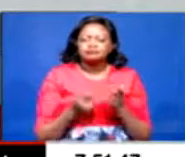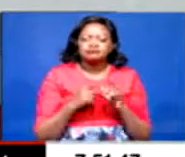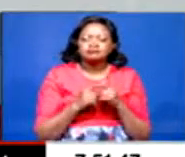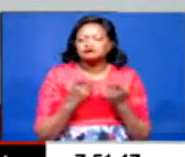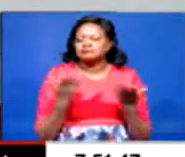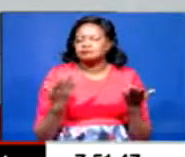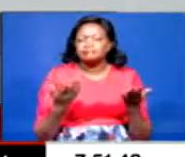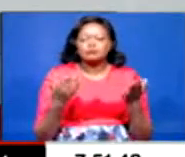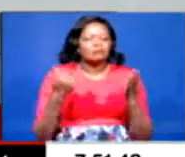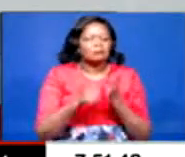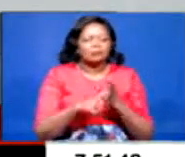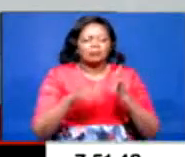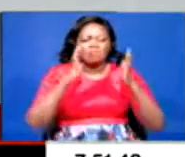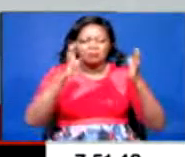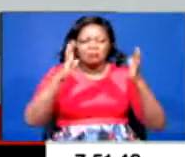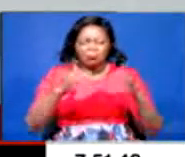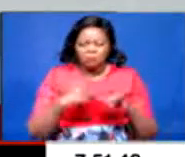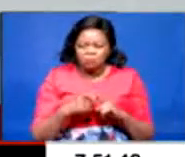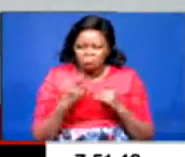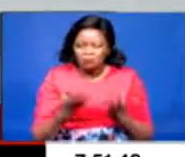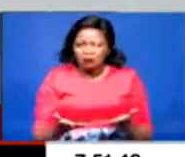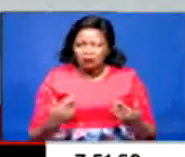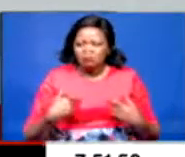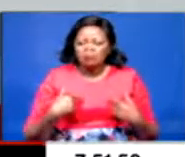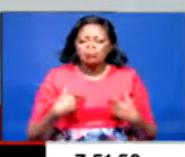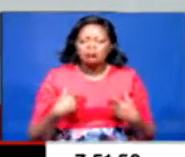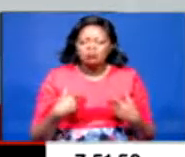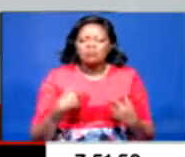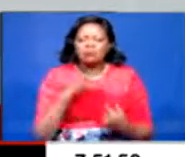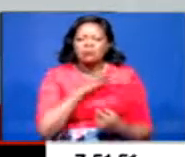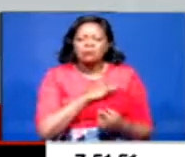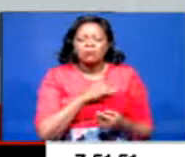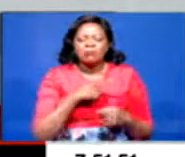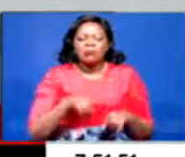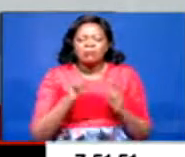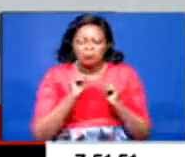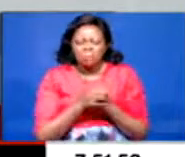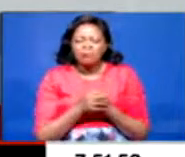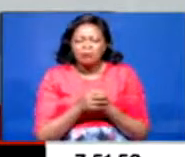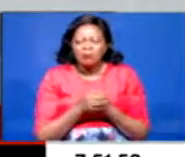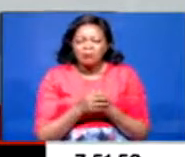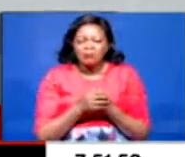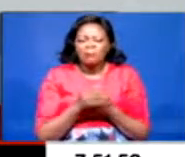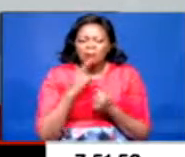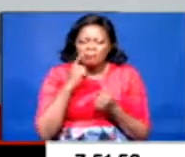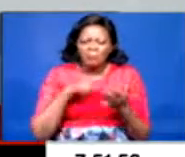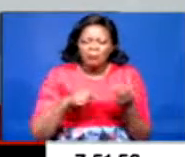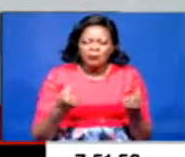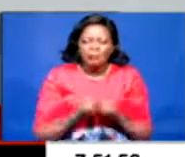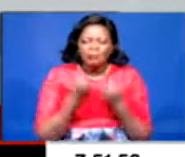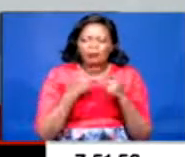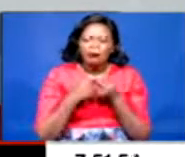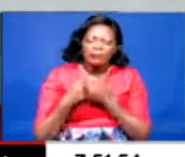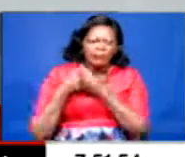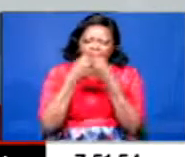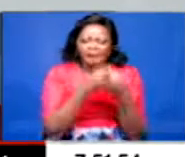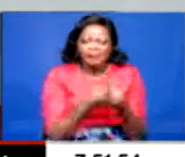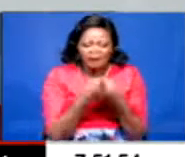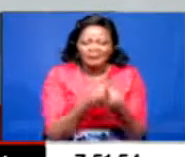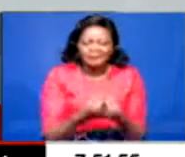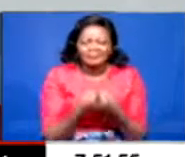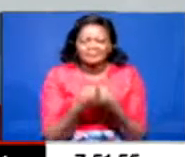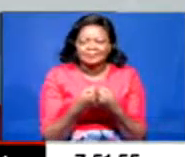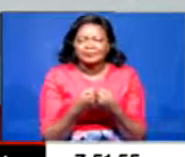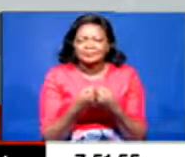for Chebukati. Now he has had the benefit of being battle-hardened, as it were. So he has faced challenges to his authority. He has